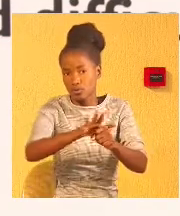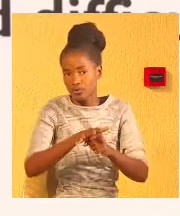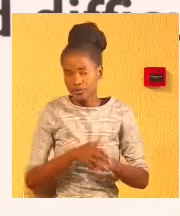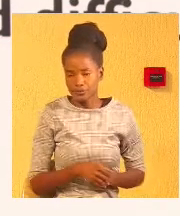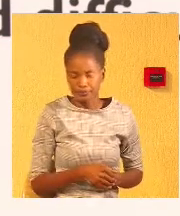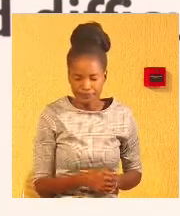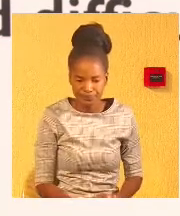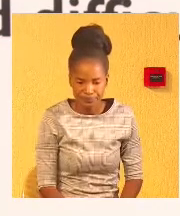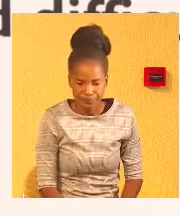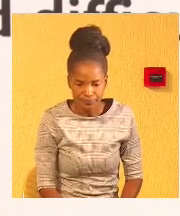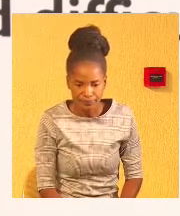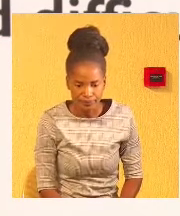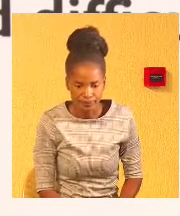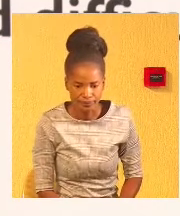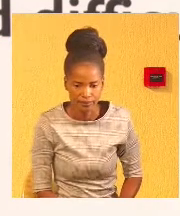Added to this,